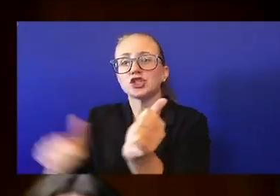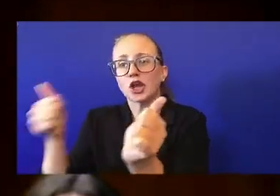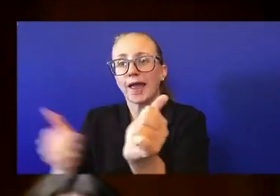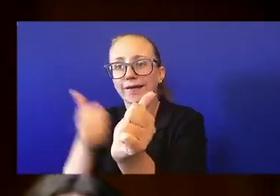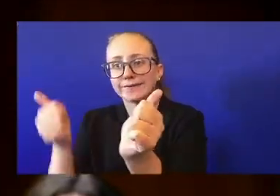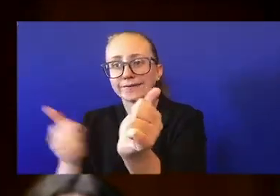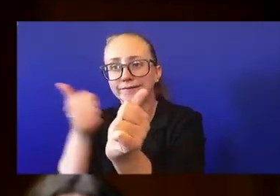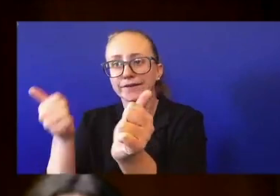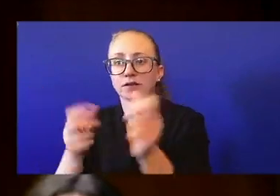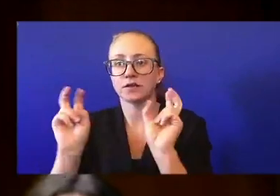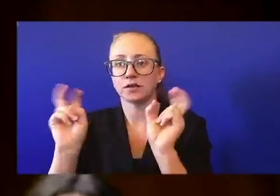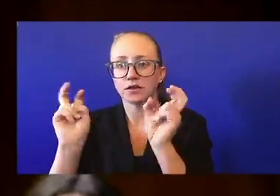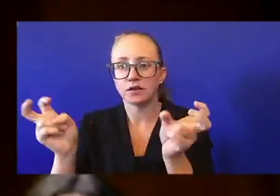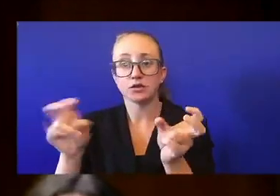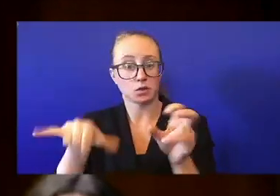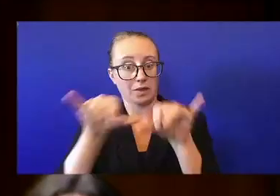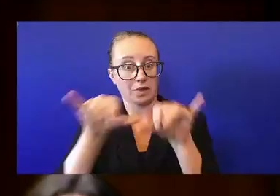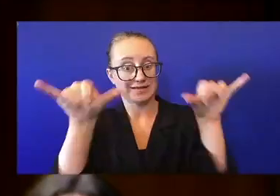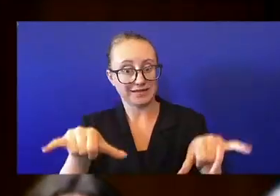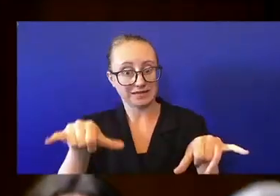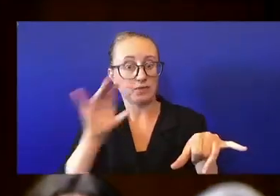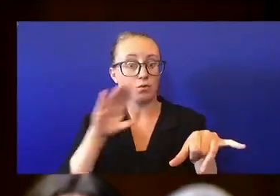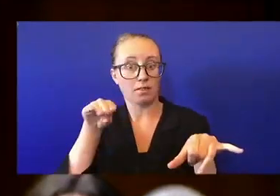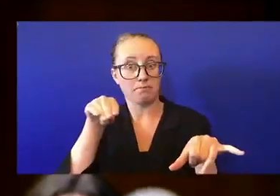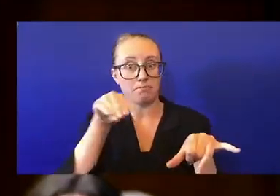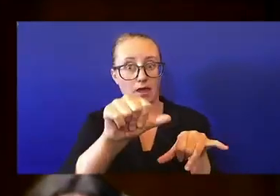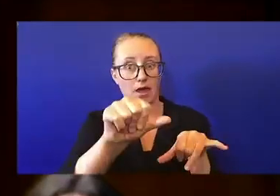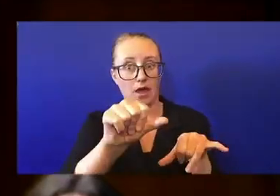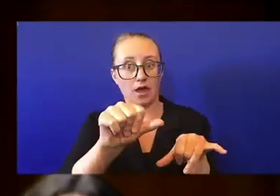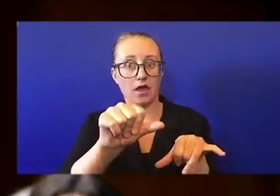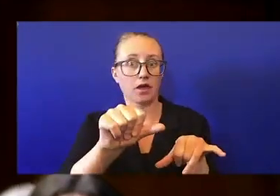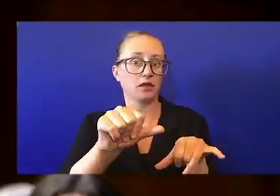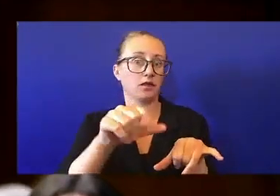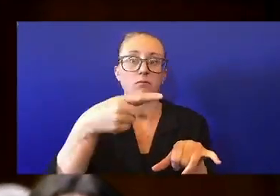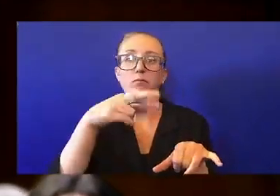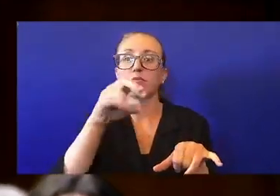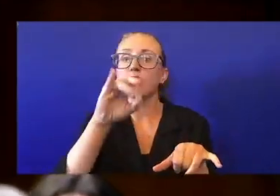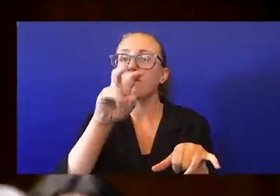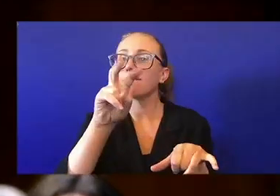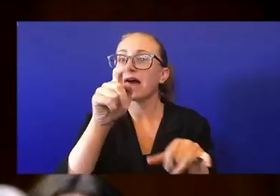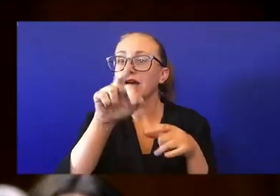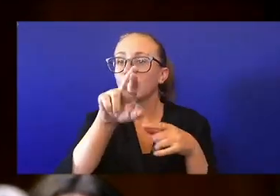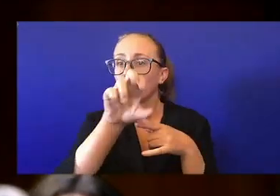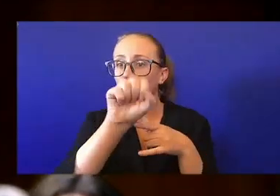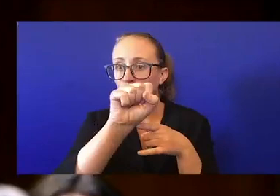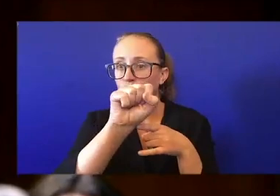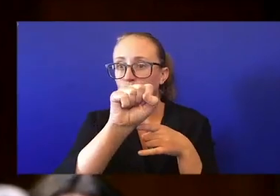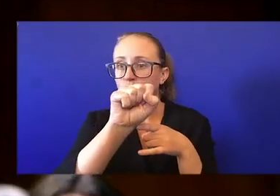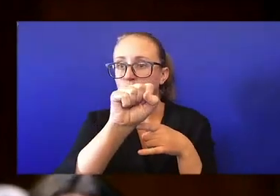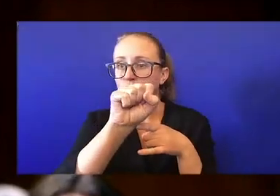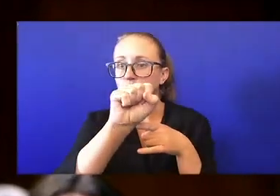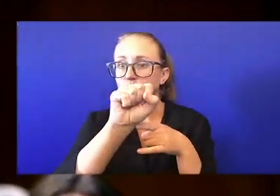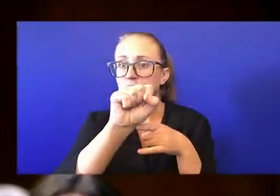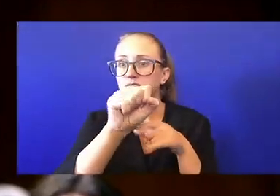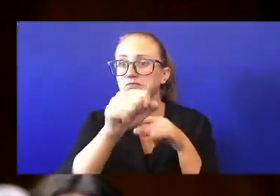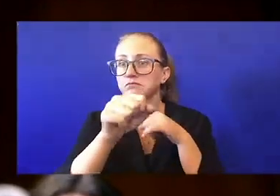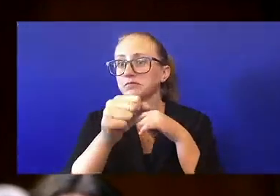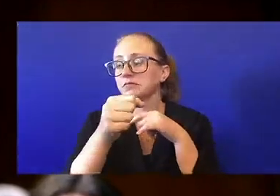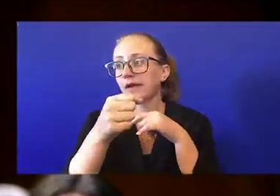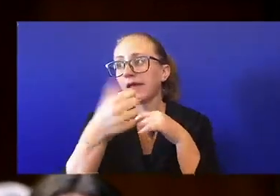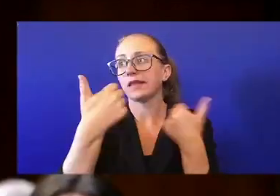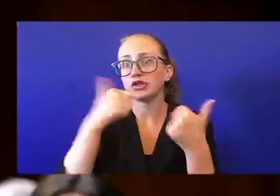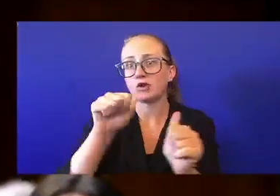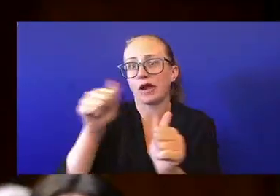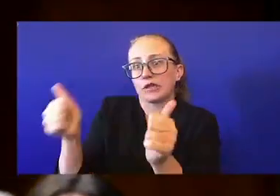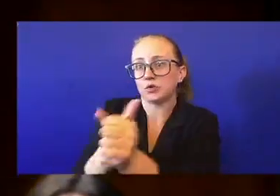basically system pays the providers, including fraudsters, and then try to chase the potential